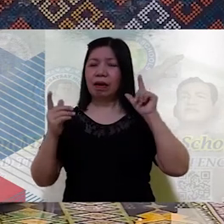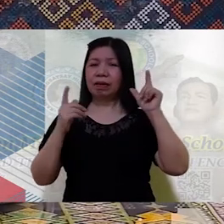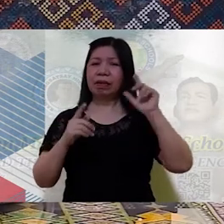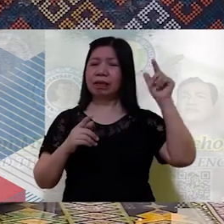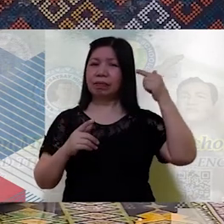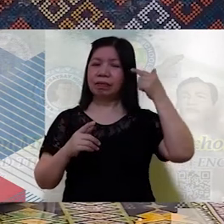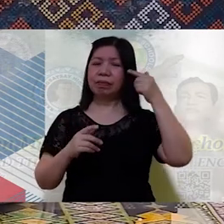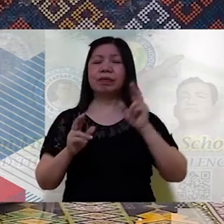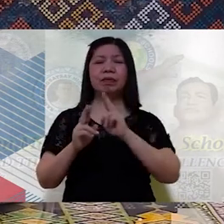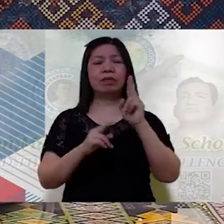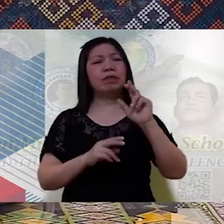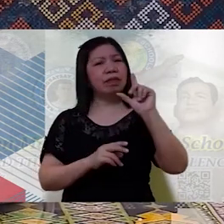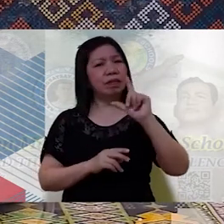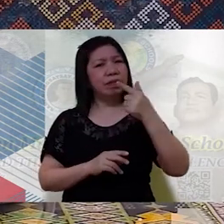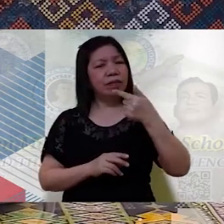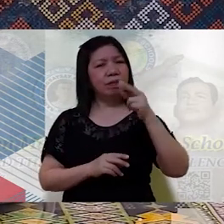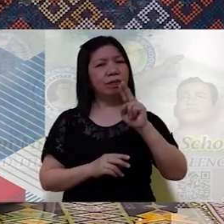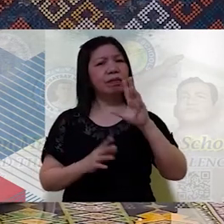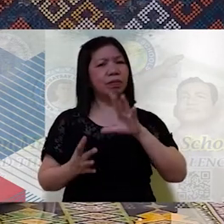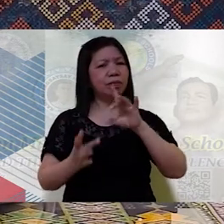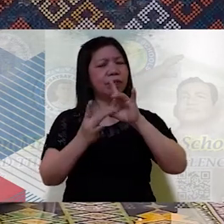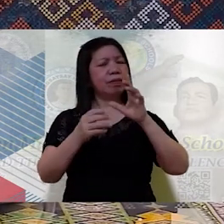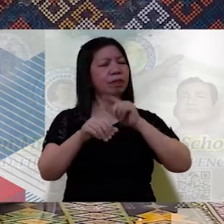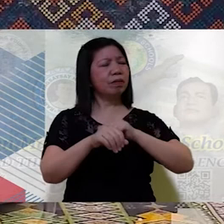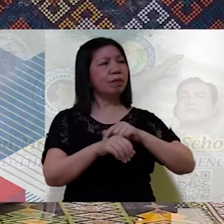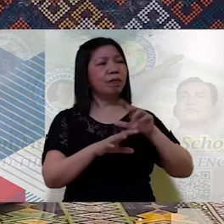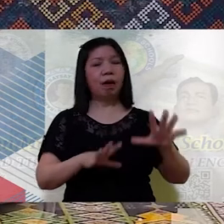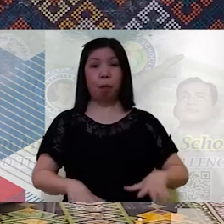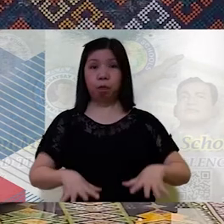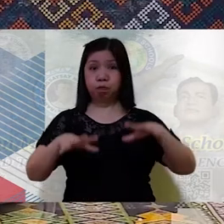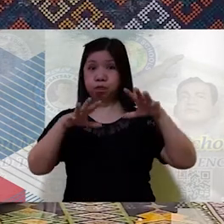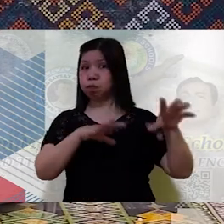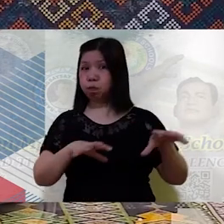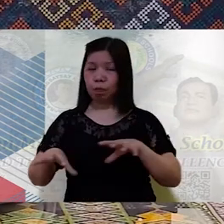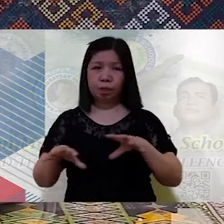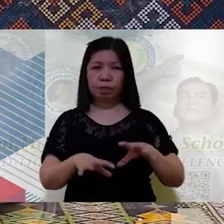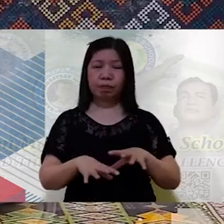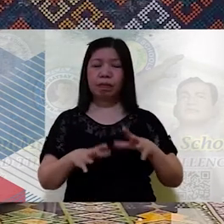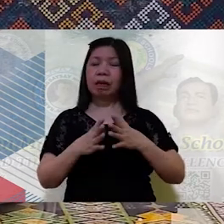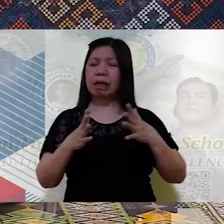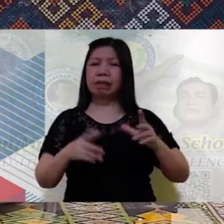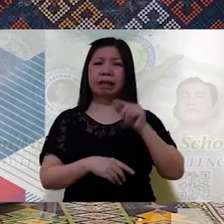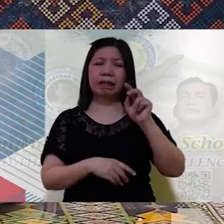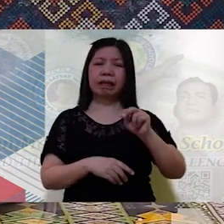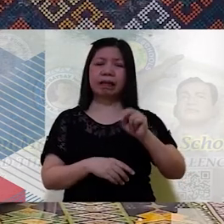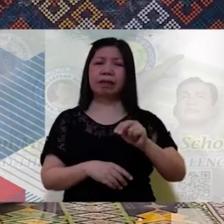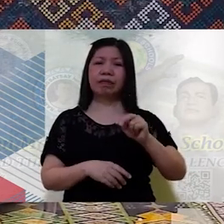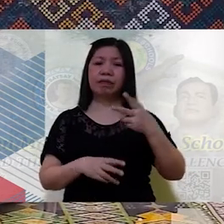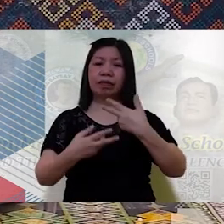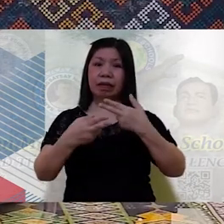units, especially in times of disaster, in times of great need